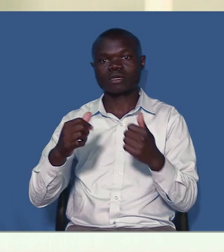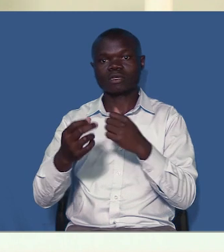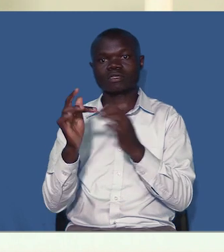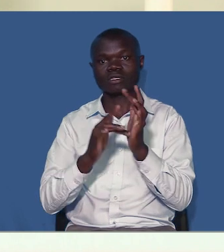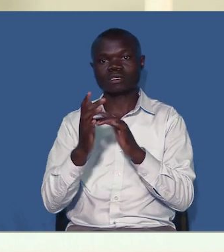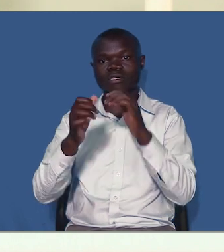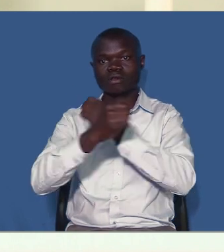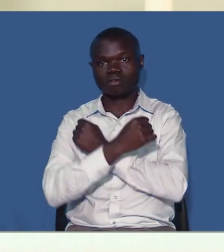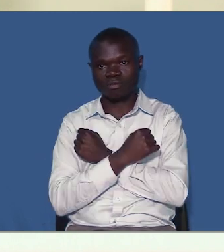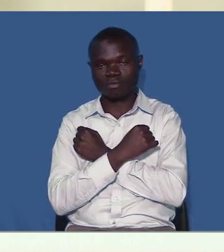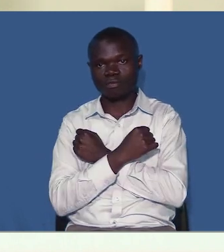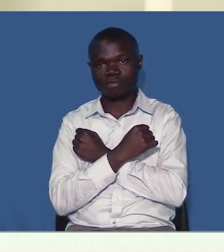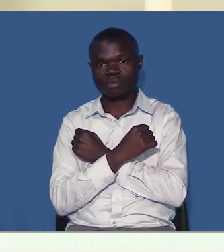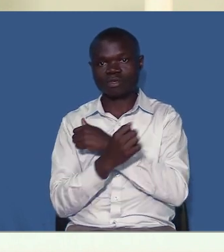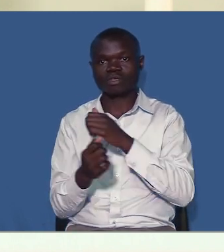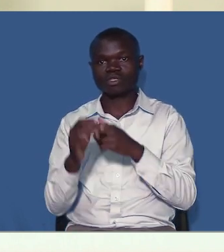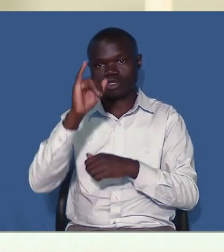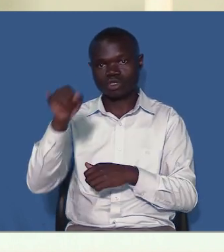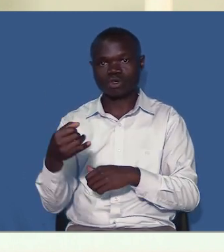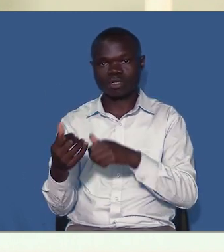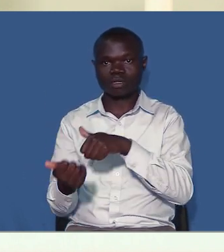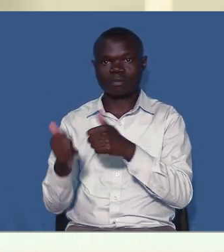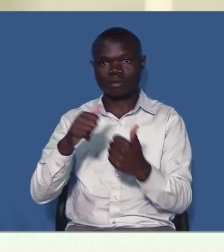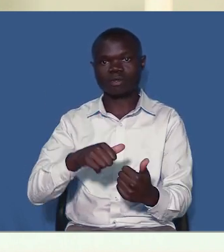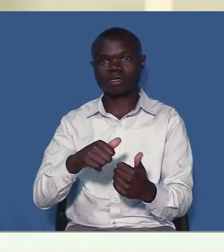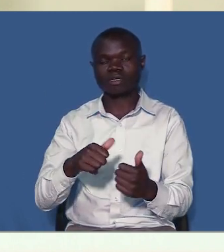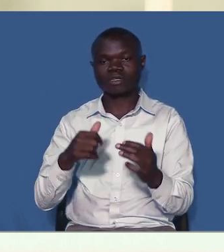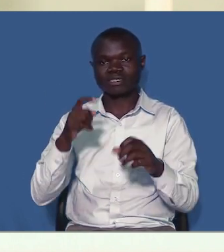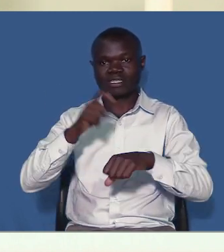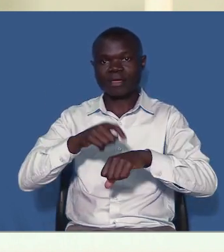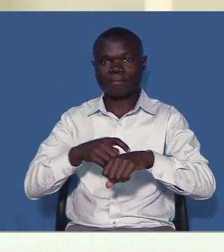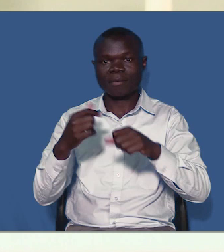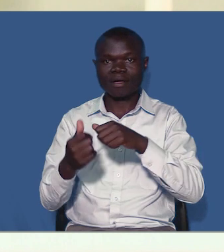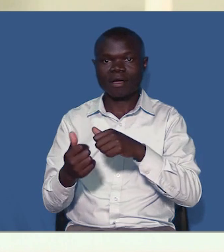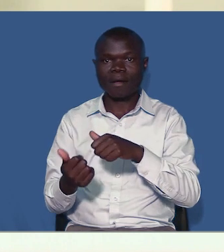During the baptism, in verse 16,